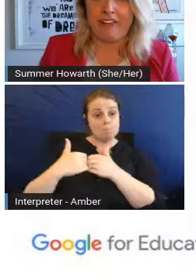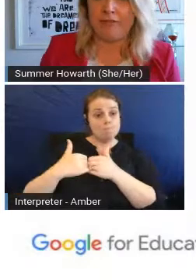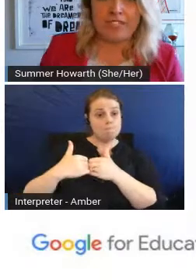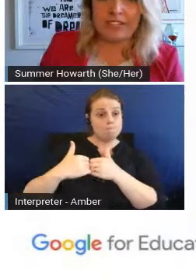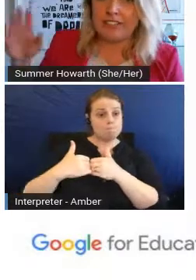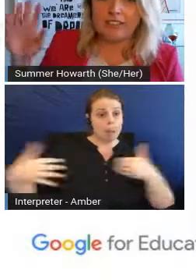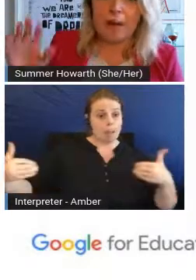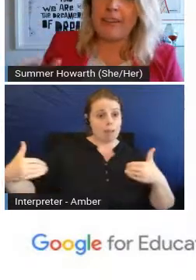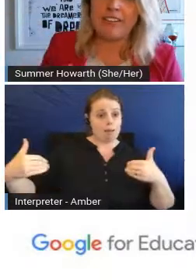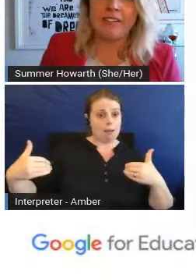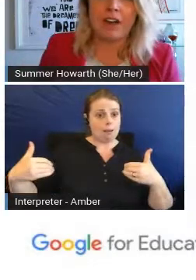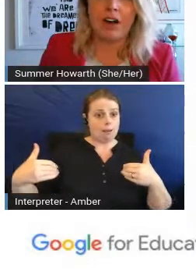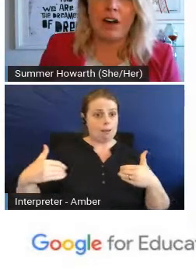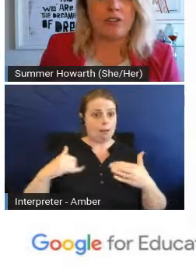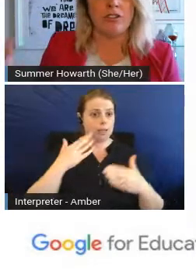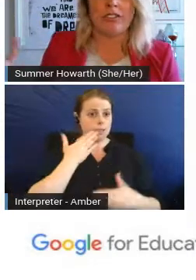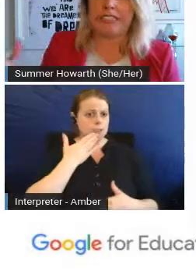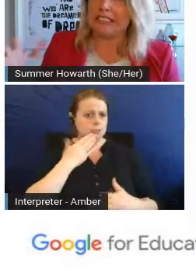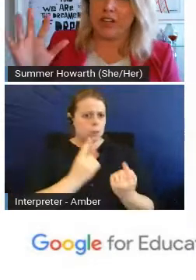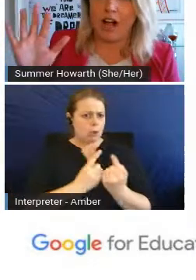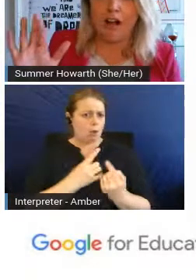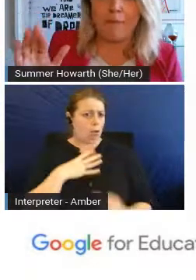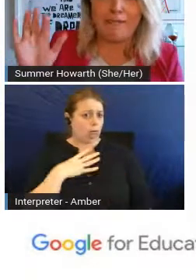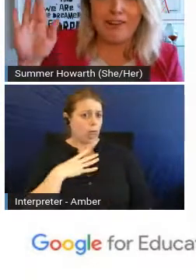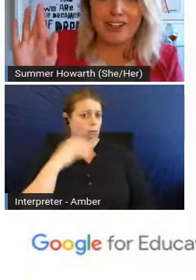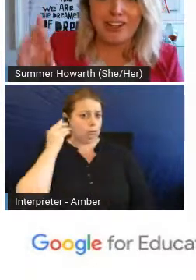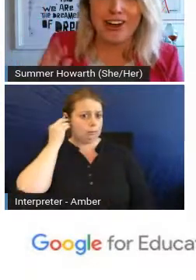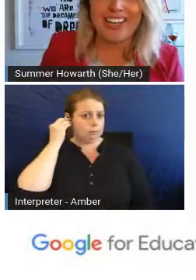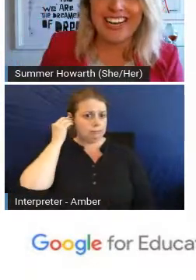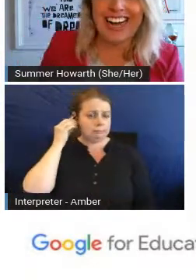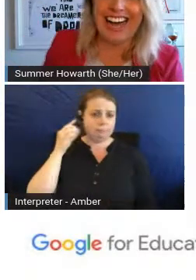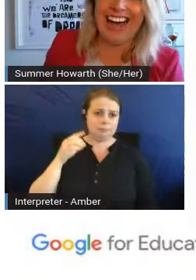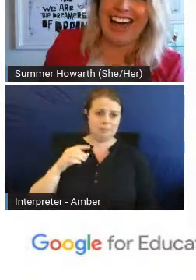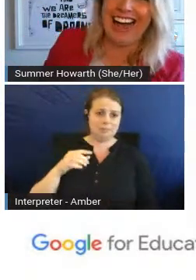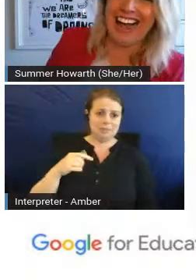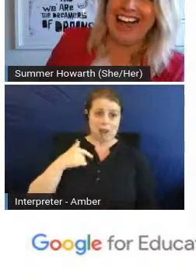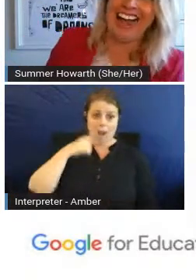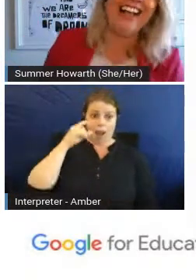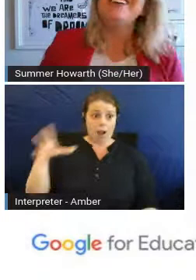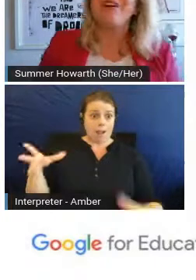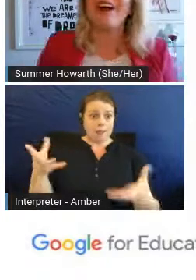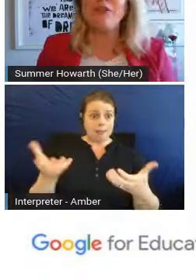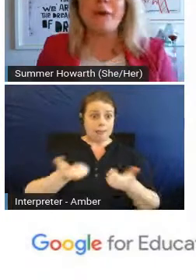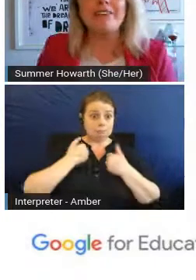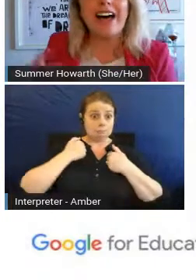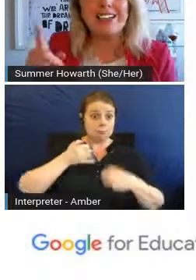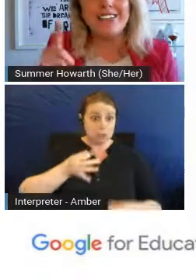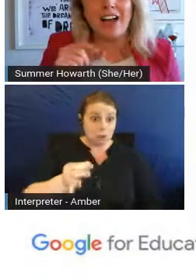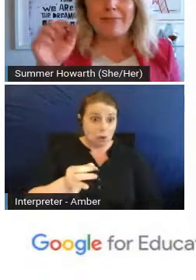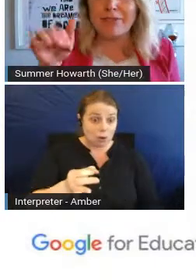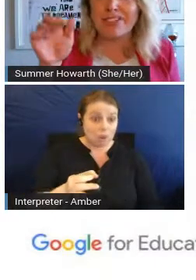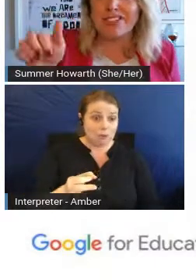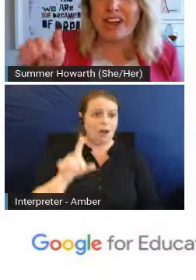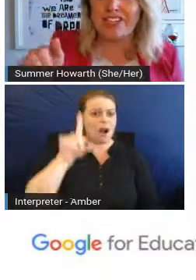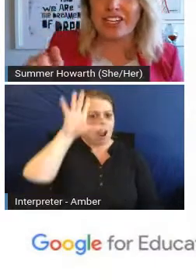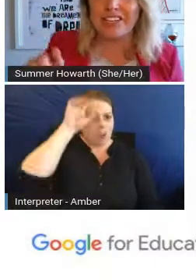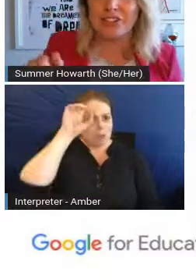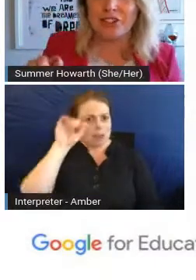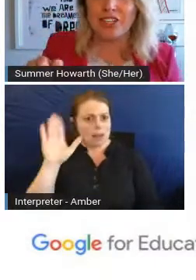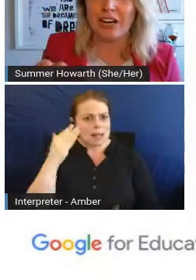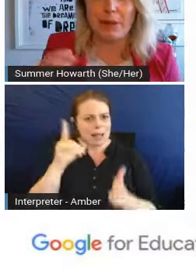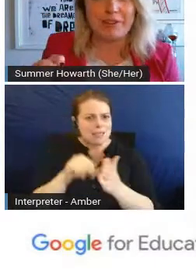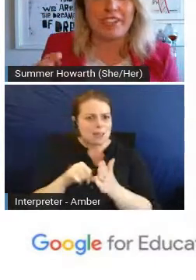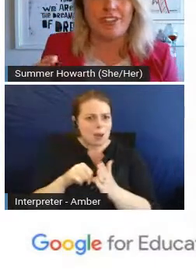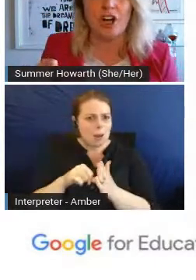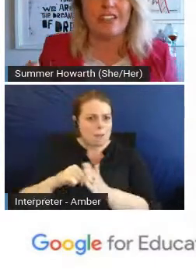I'm fine to, I might send her to you. I prefer the dog. That's okay. But I remember last time there was a scratching at the